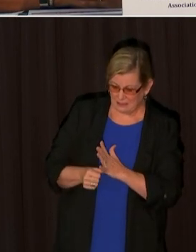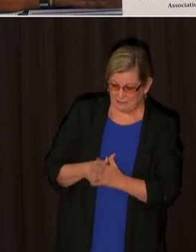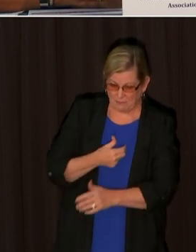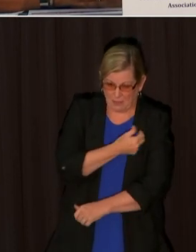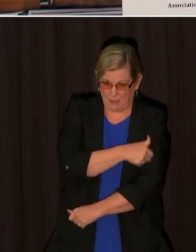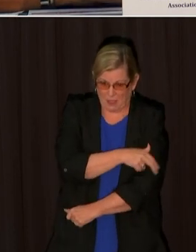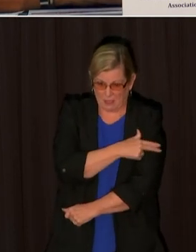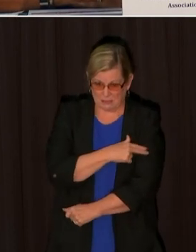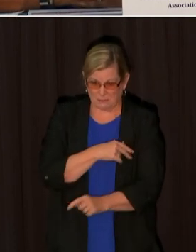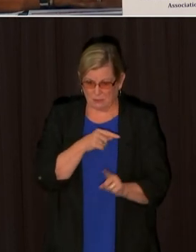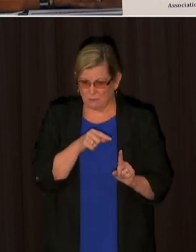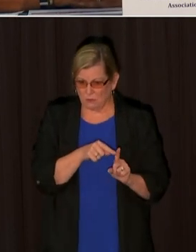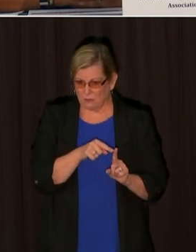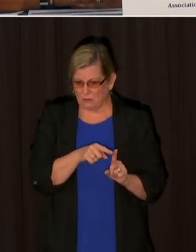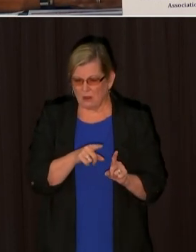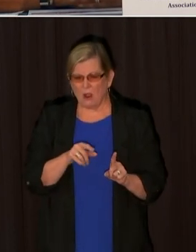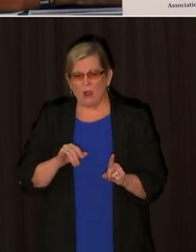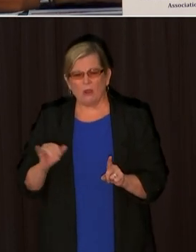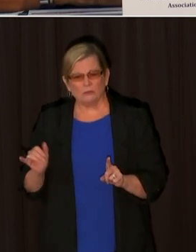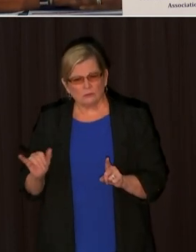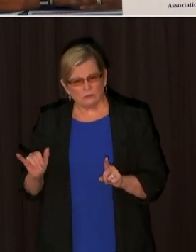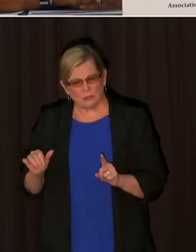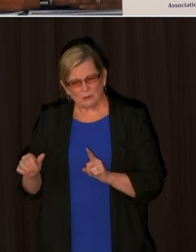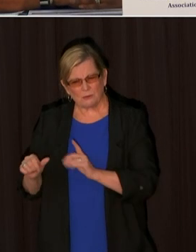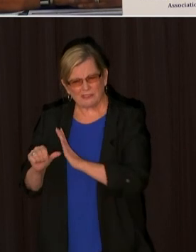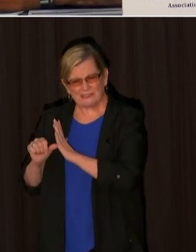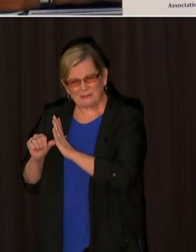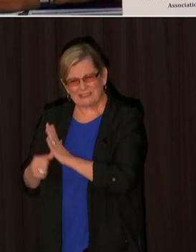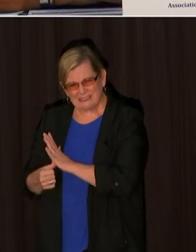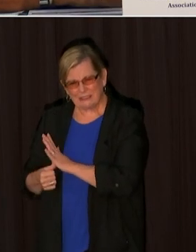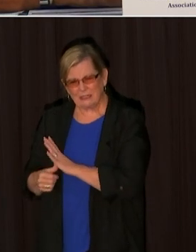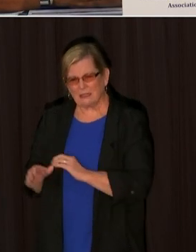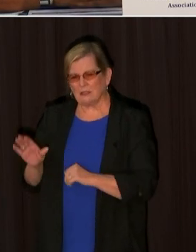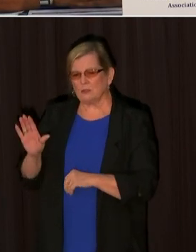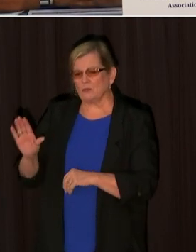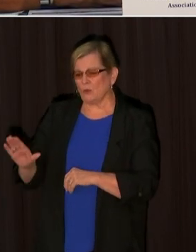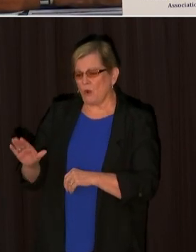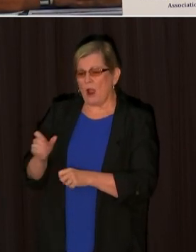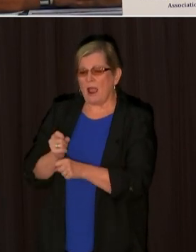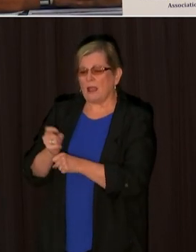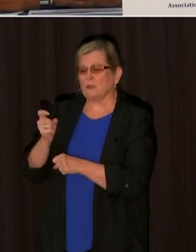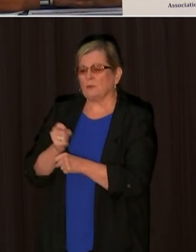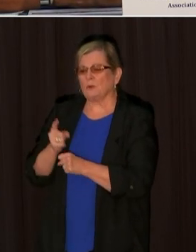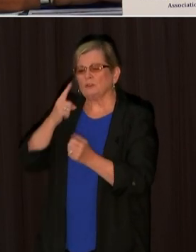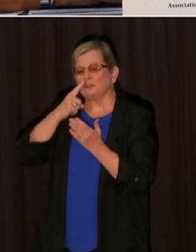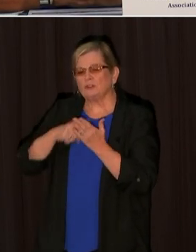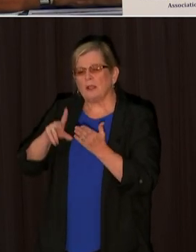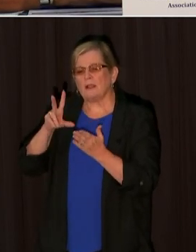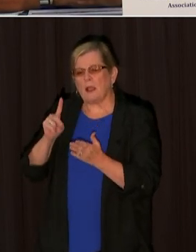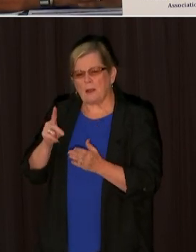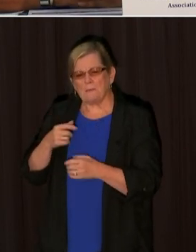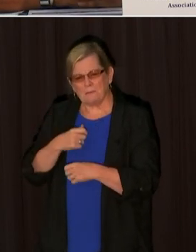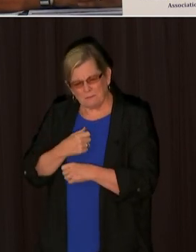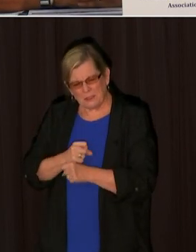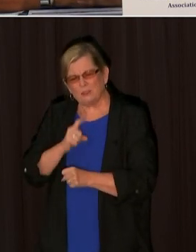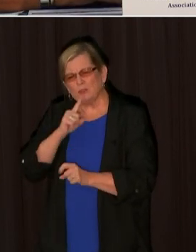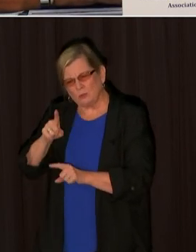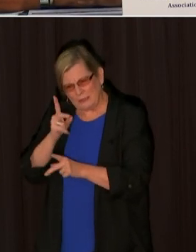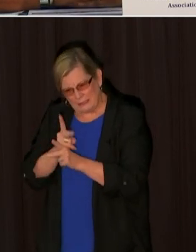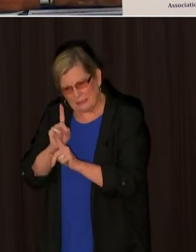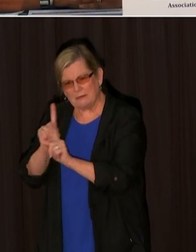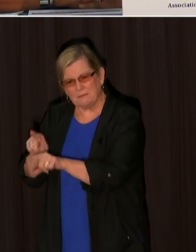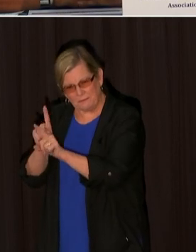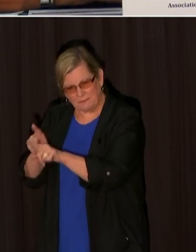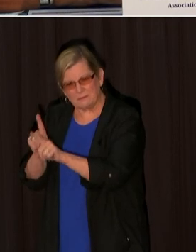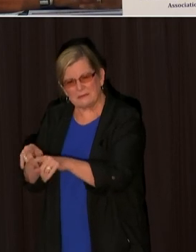mayor mentioned, the reinforcing the importance of your annual visits, all of those routine visits. We want to encourage you